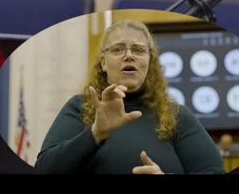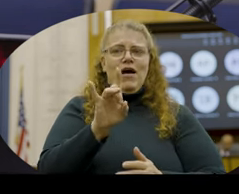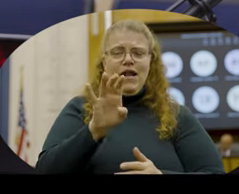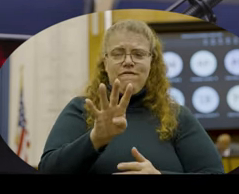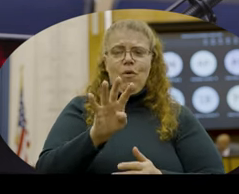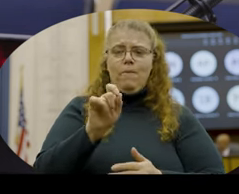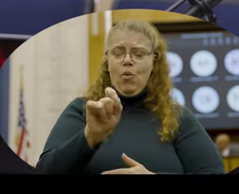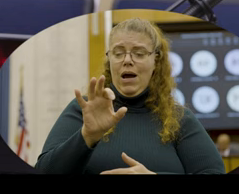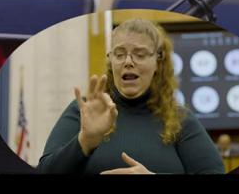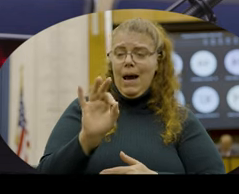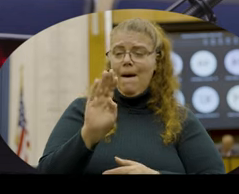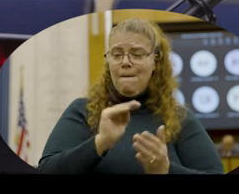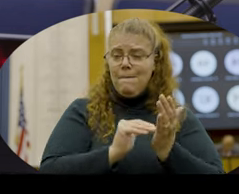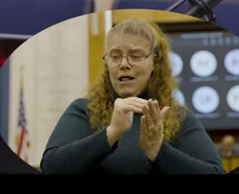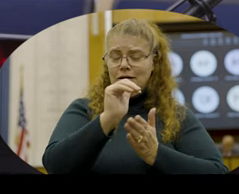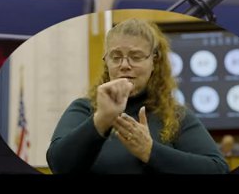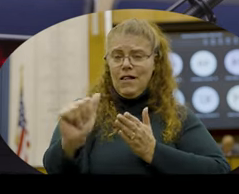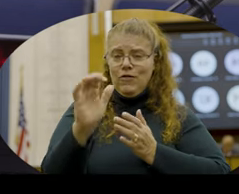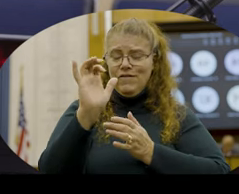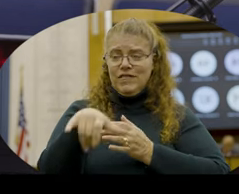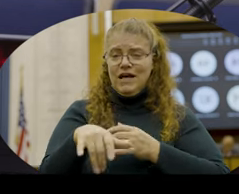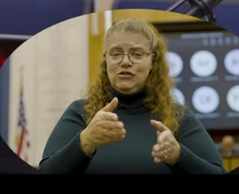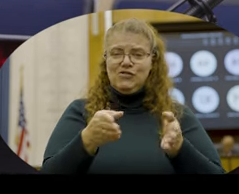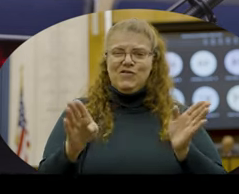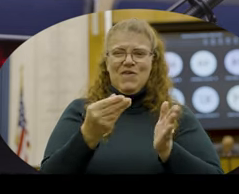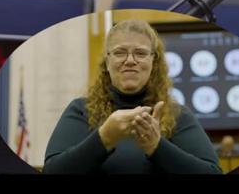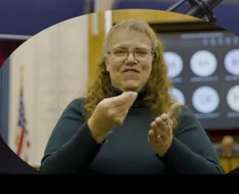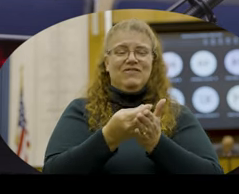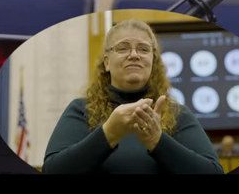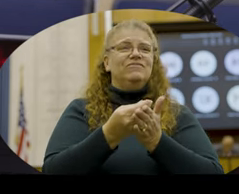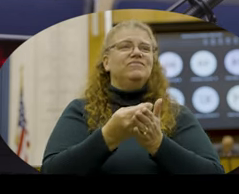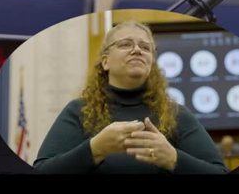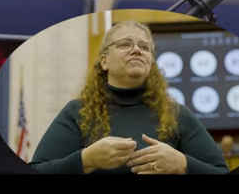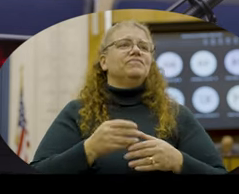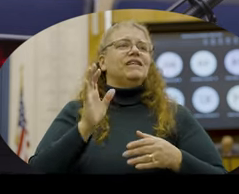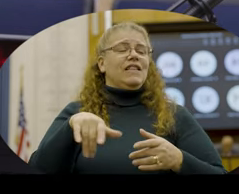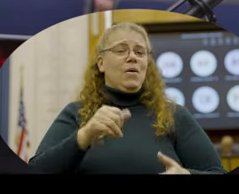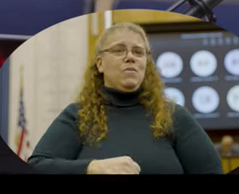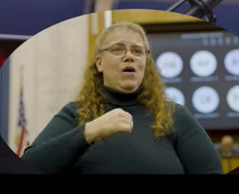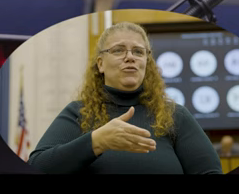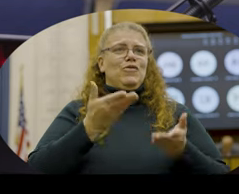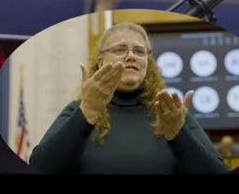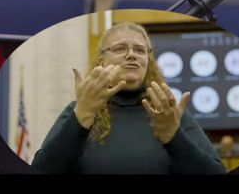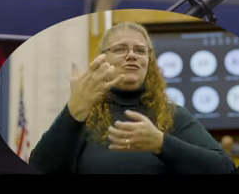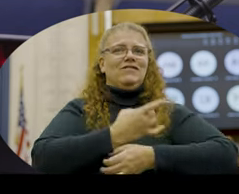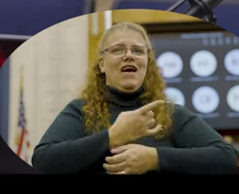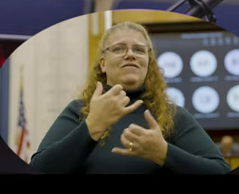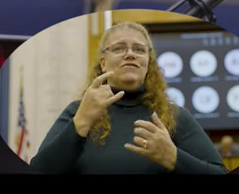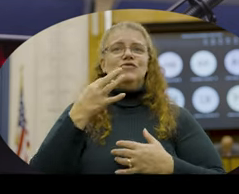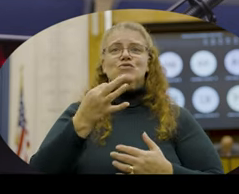$984.9 million of it in the general fund that I'm proud to present to you today for the coming fiscal